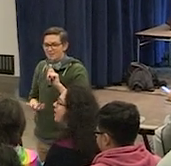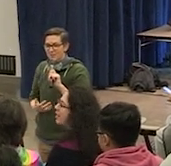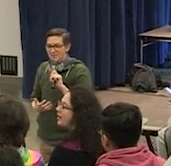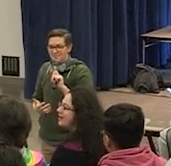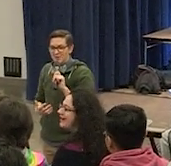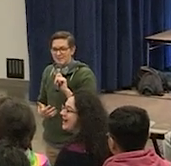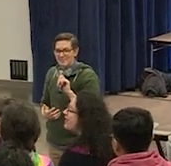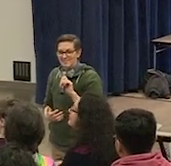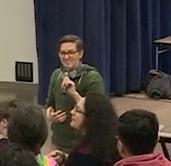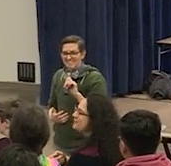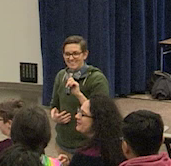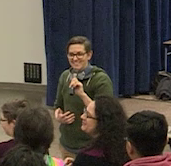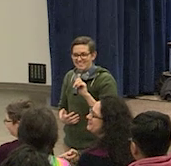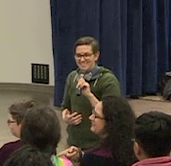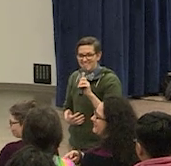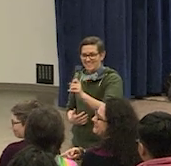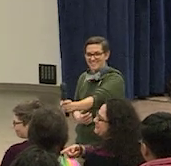You've all told someone.